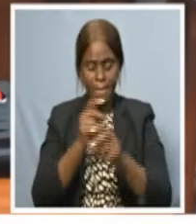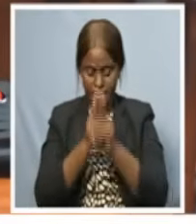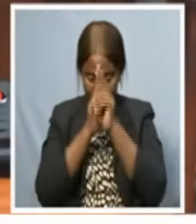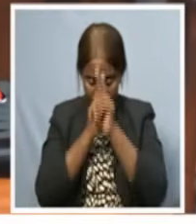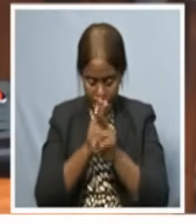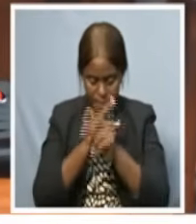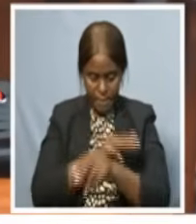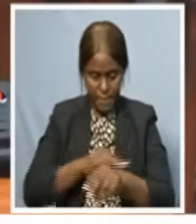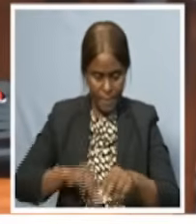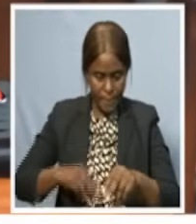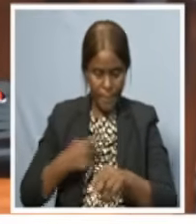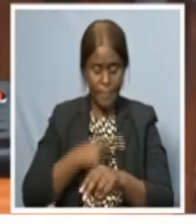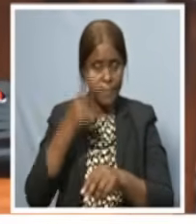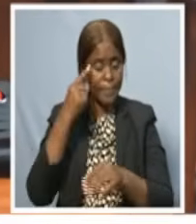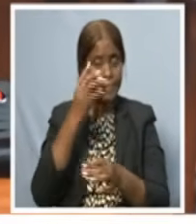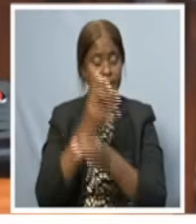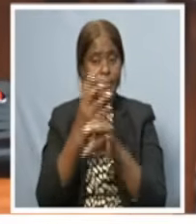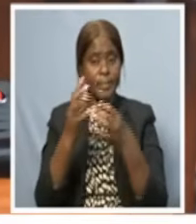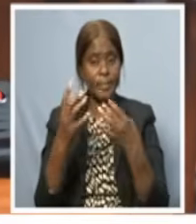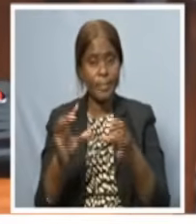The Honorable Member for Chinsali.